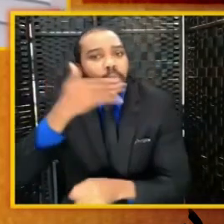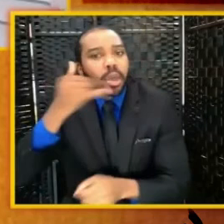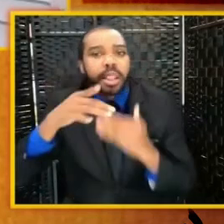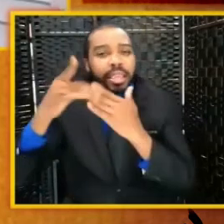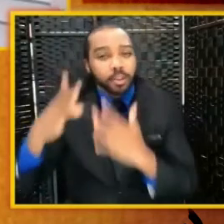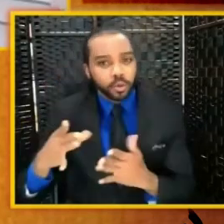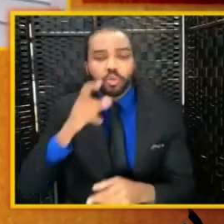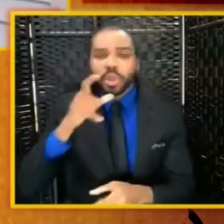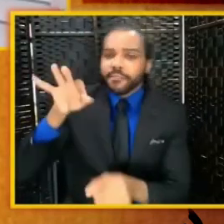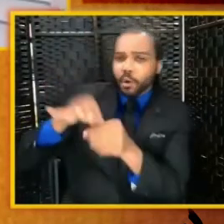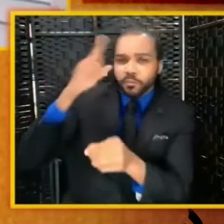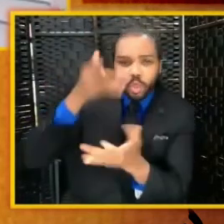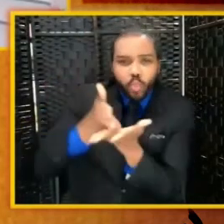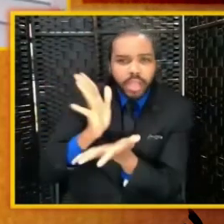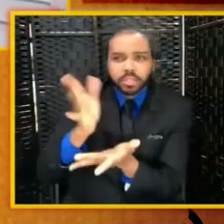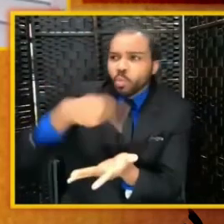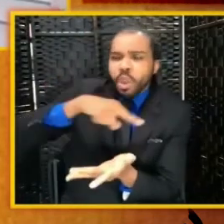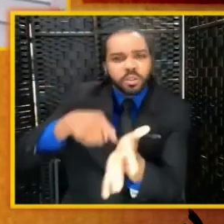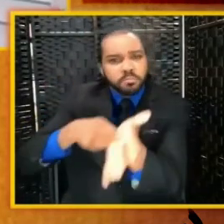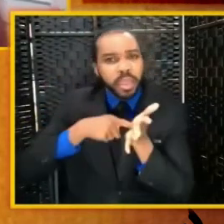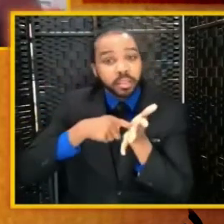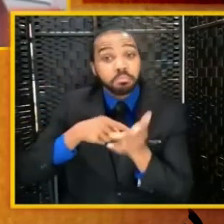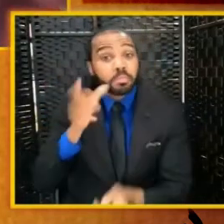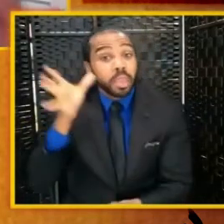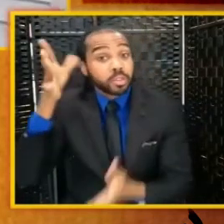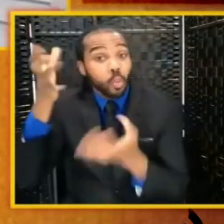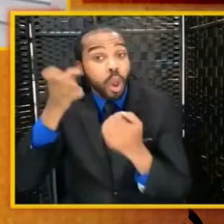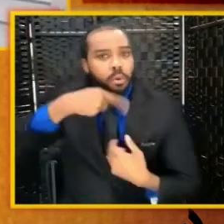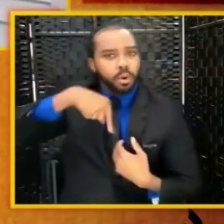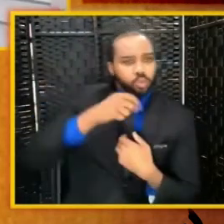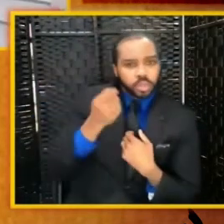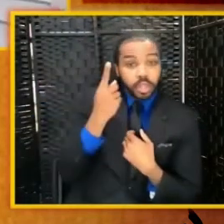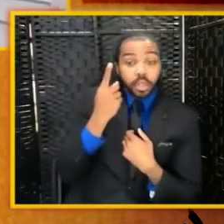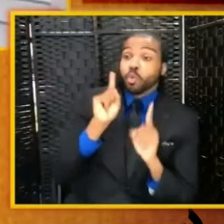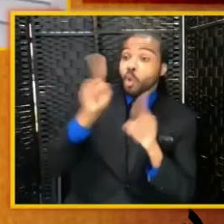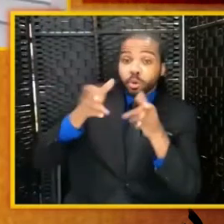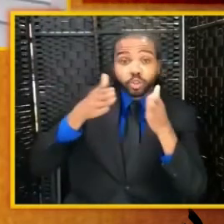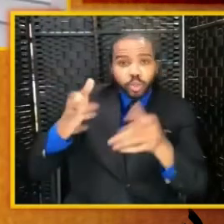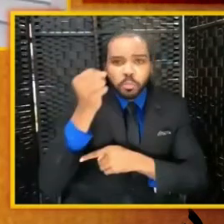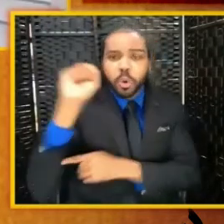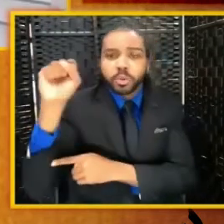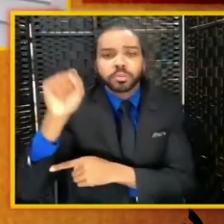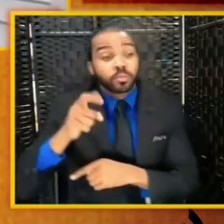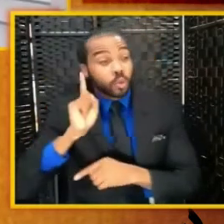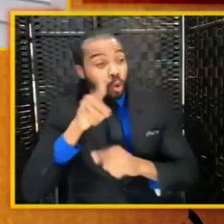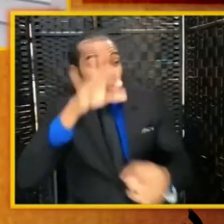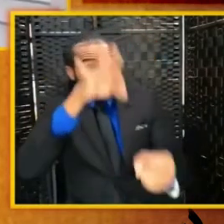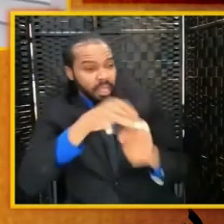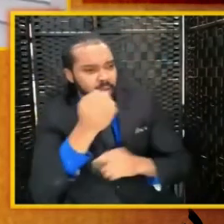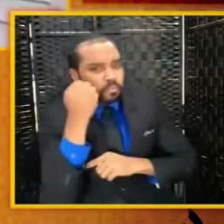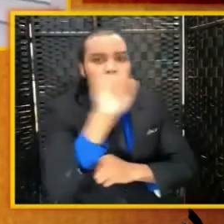rights we demanded. They wanted us to understand that we protest in the streets, we protest at the ballot box, and they also taught